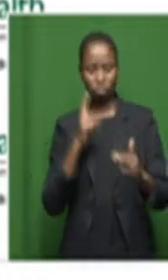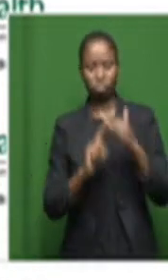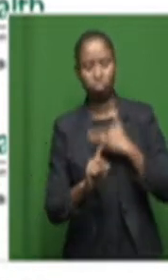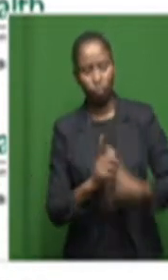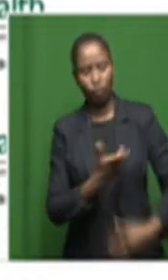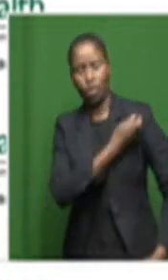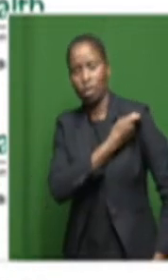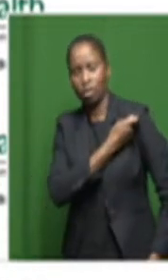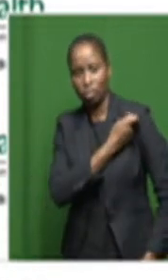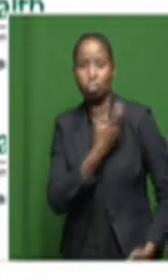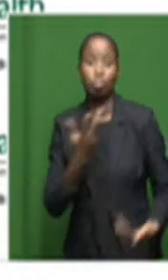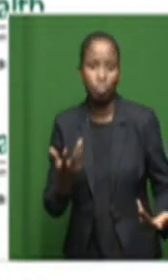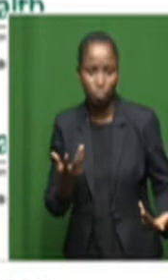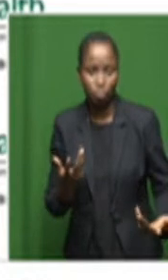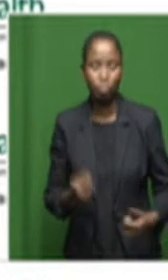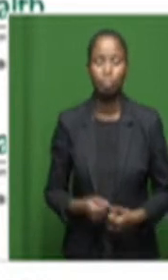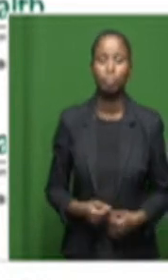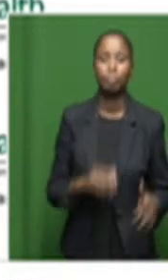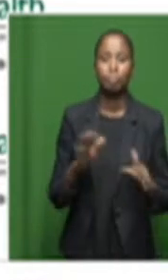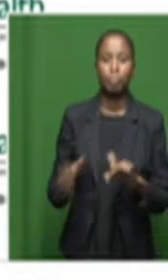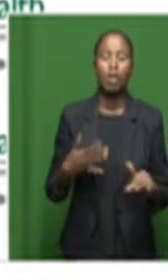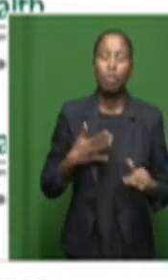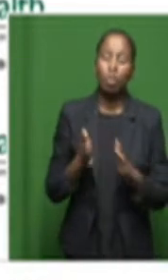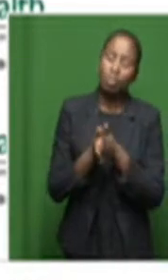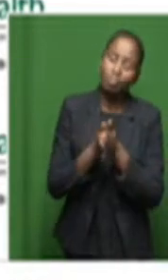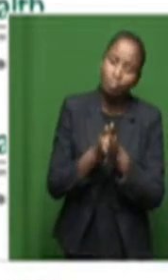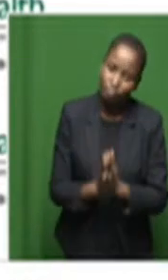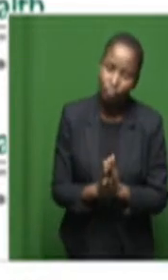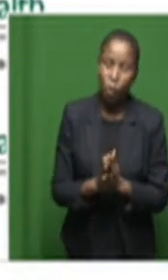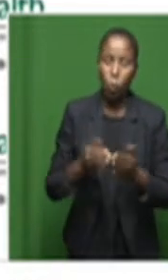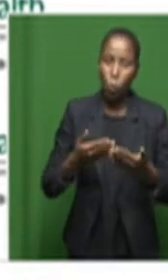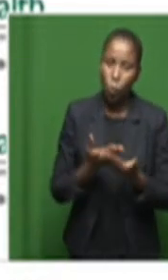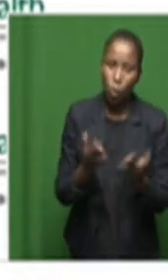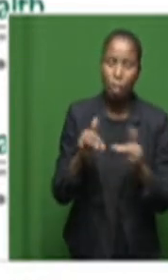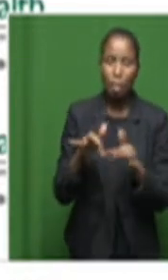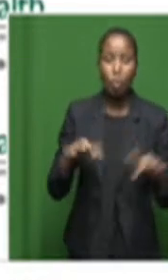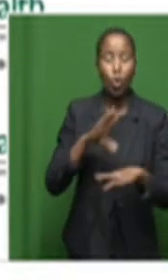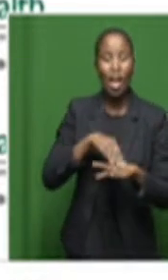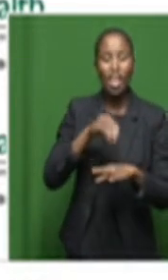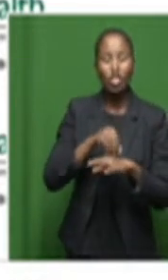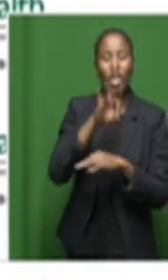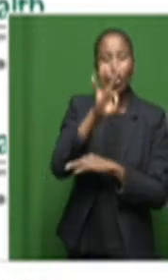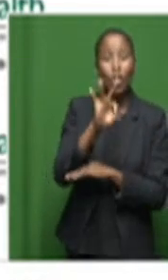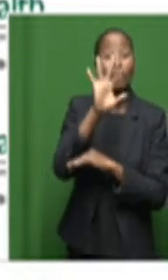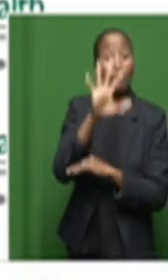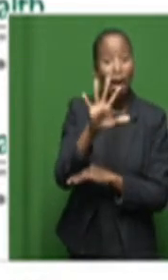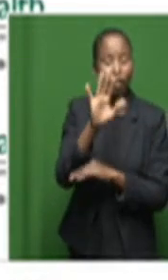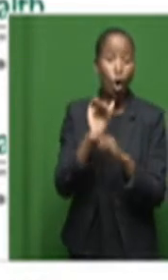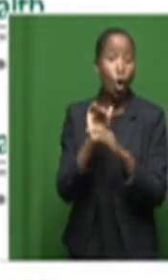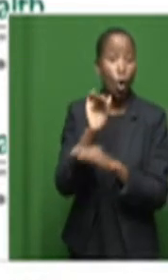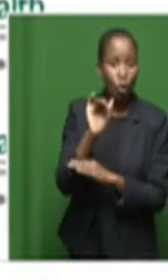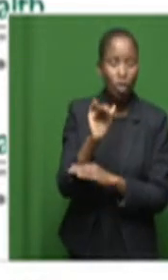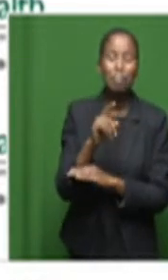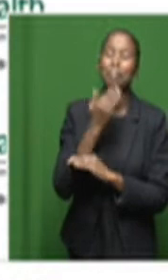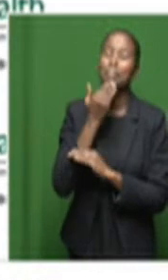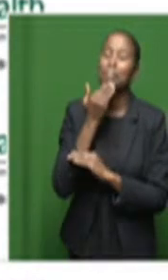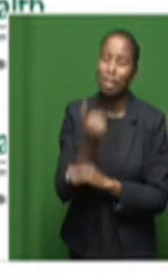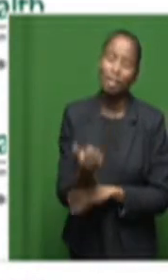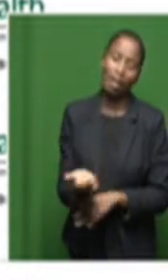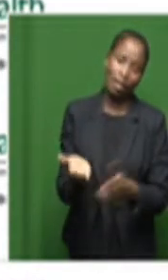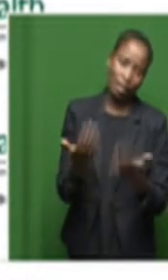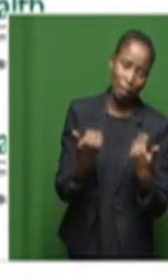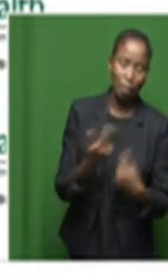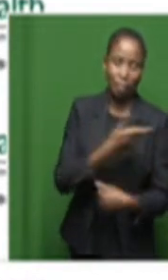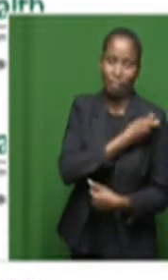forward. So we urge all people who are 35 years and older to come forward to